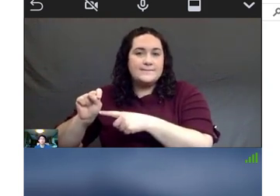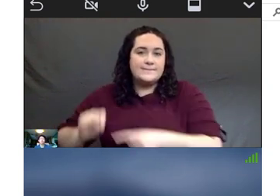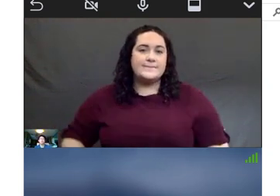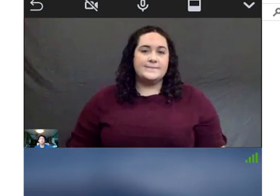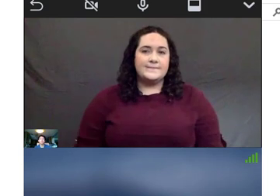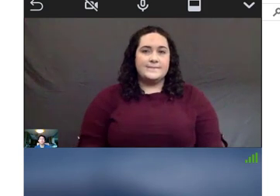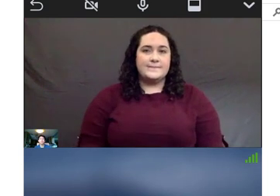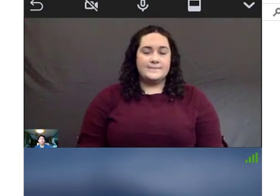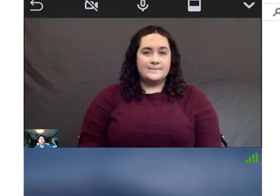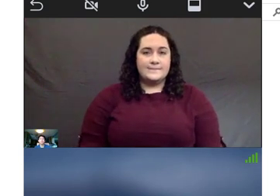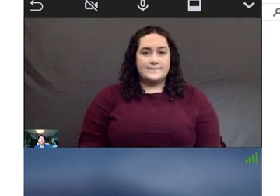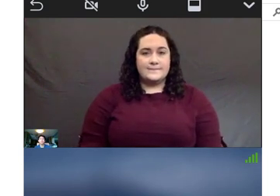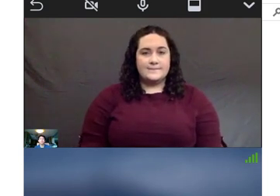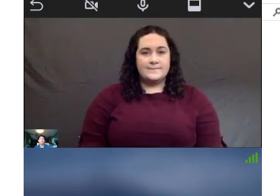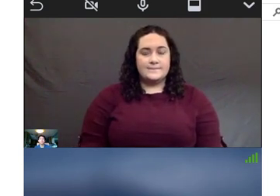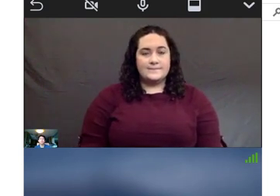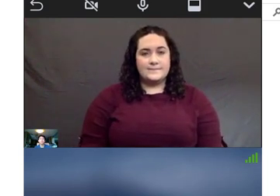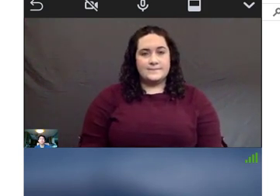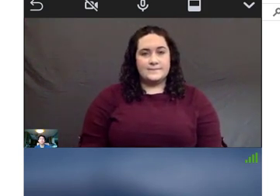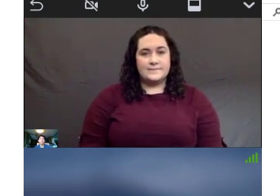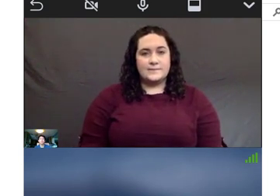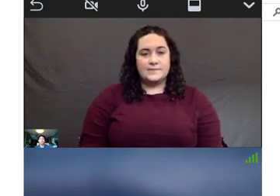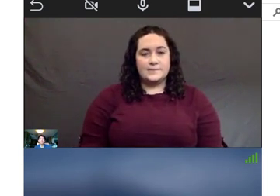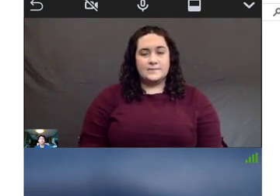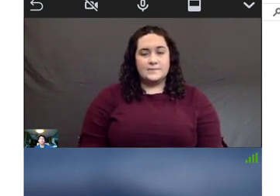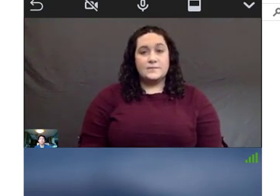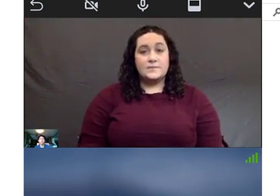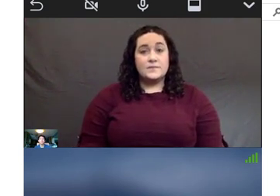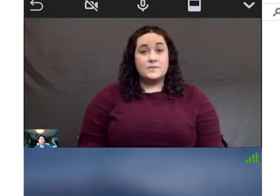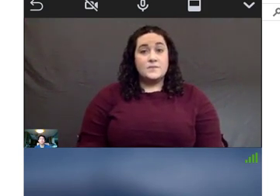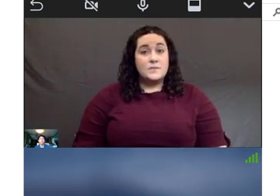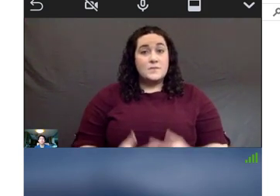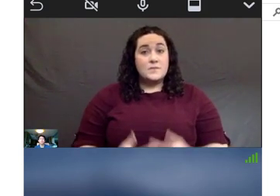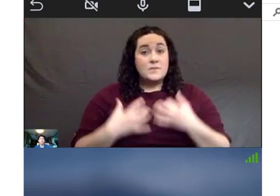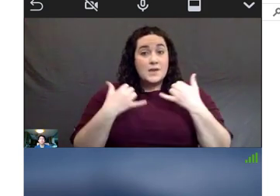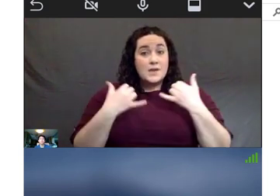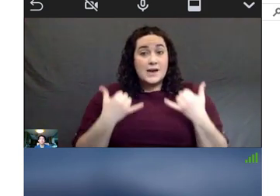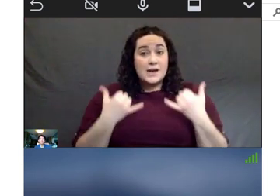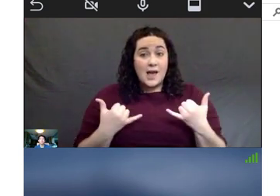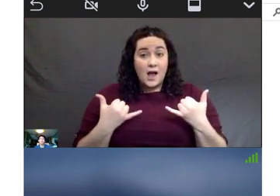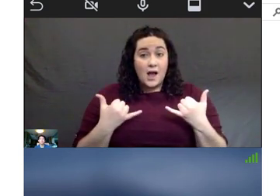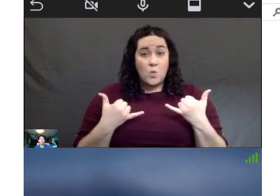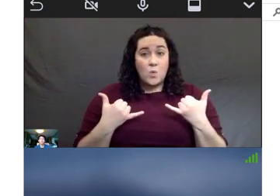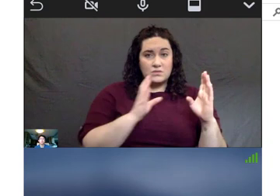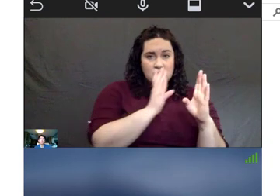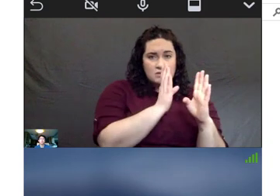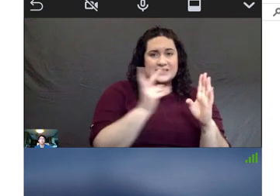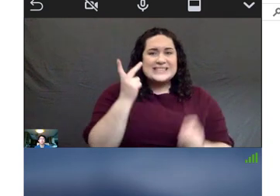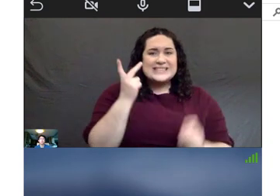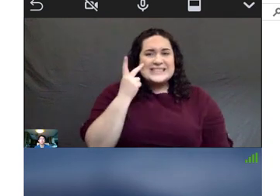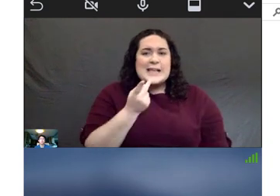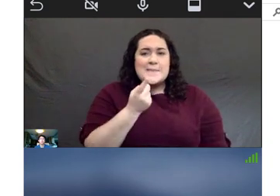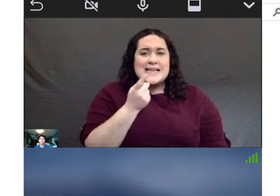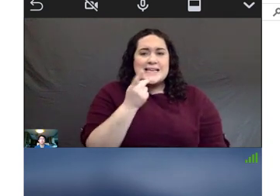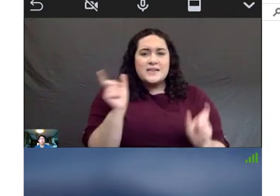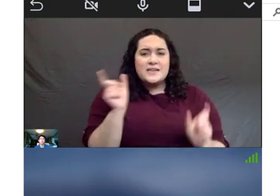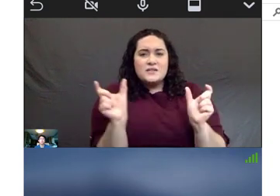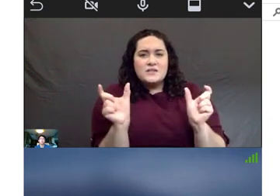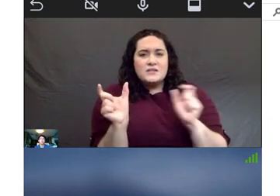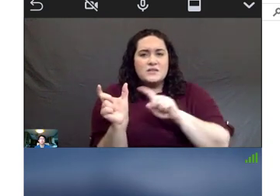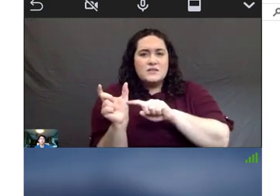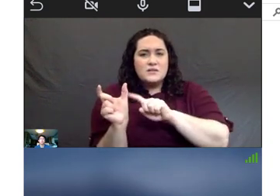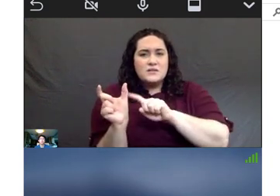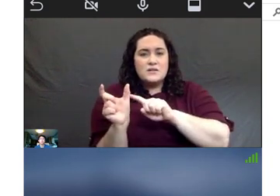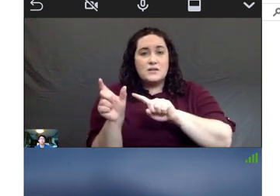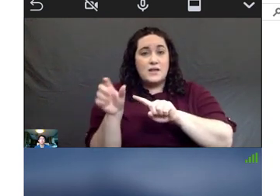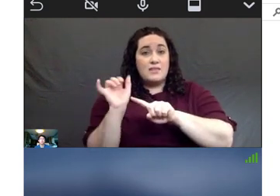Now, just like velocity didn't change once we passed once we got into the fully developed region, the